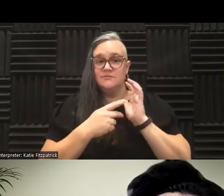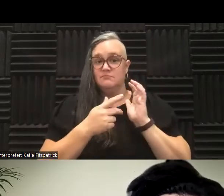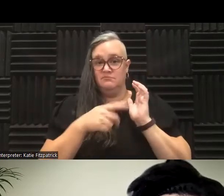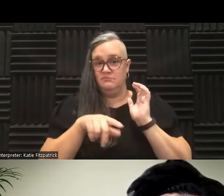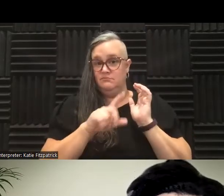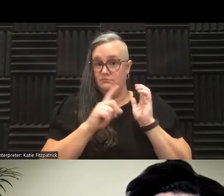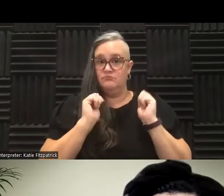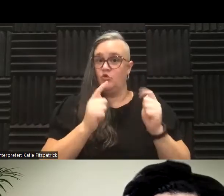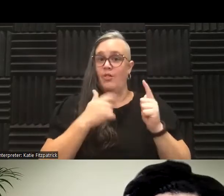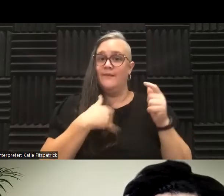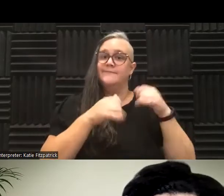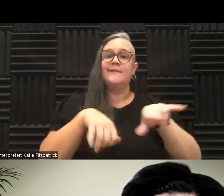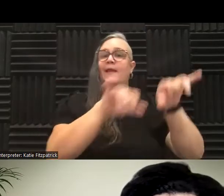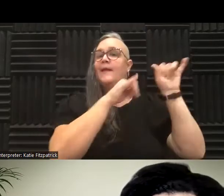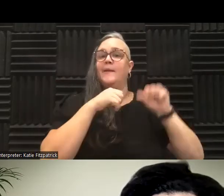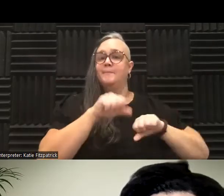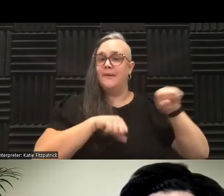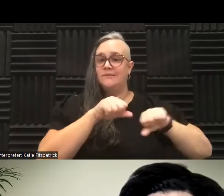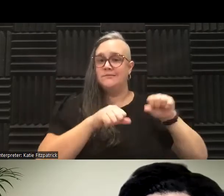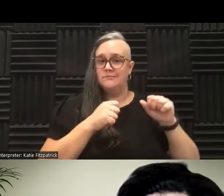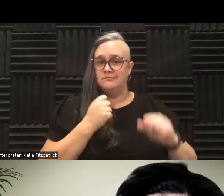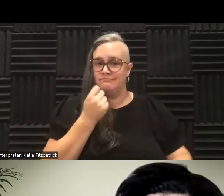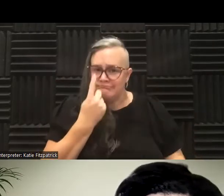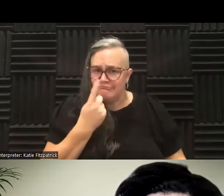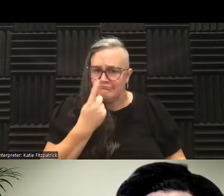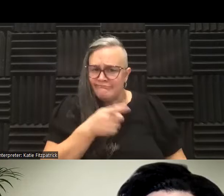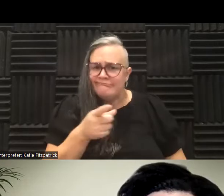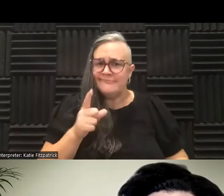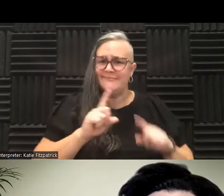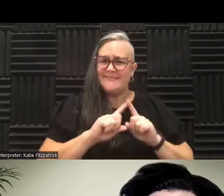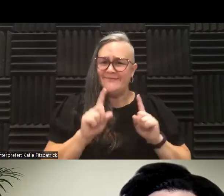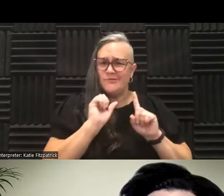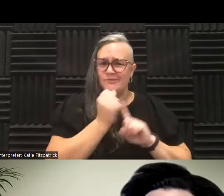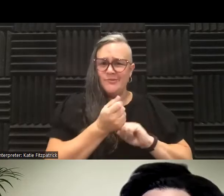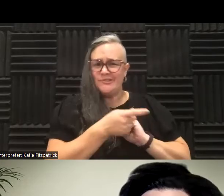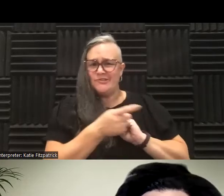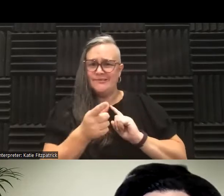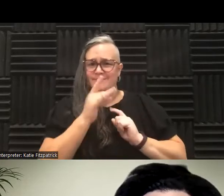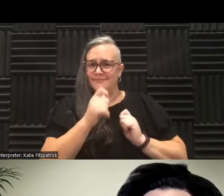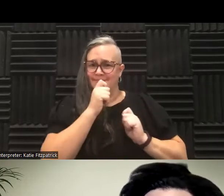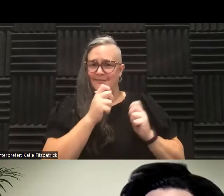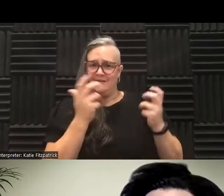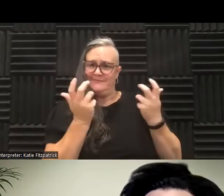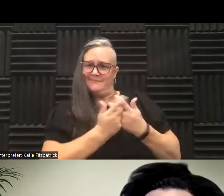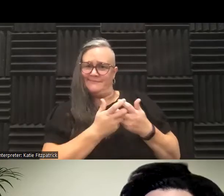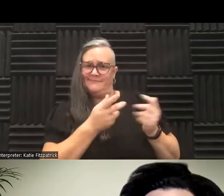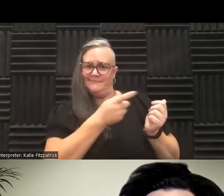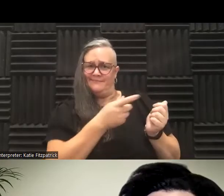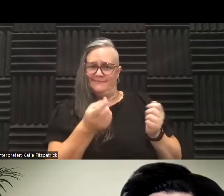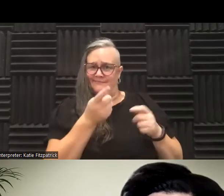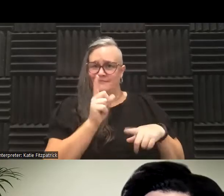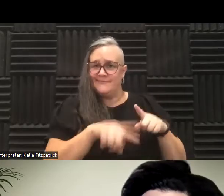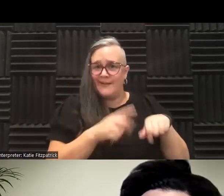have bicycles but have kind of different conditions that may prevent them